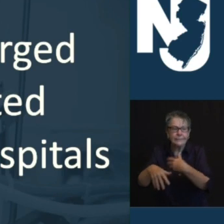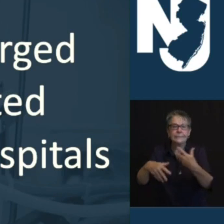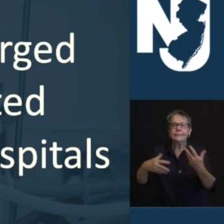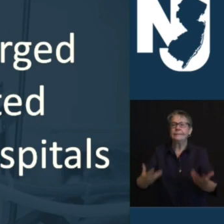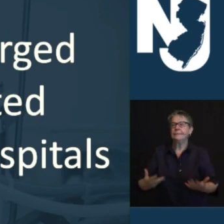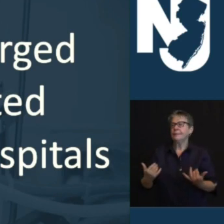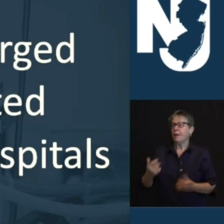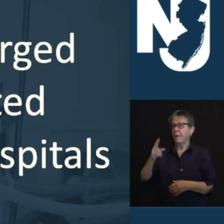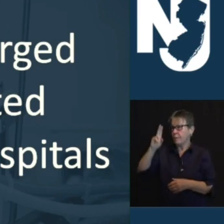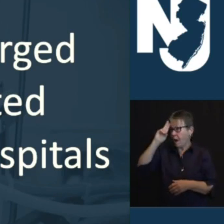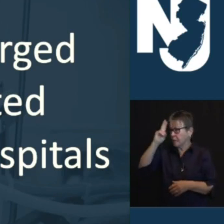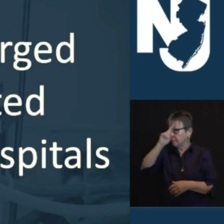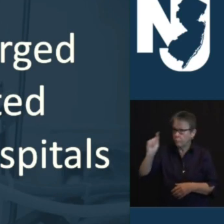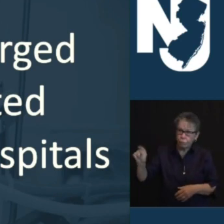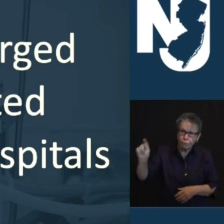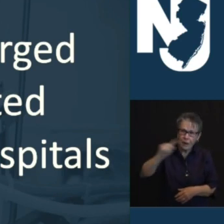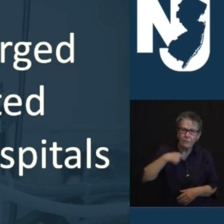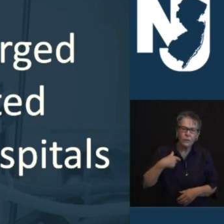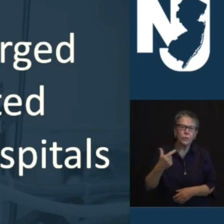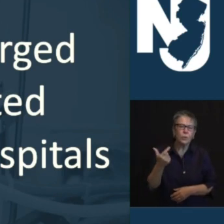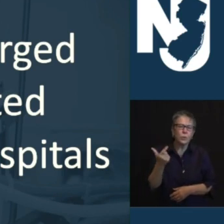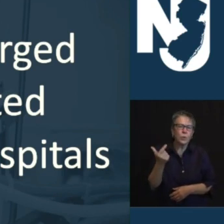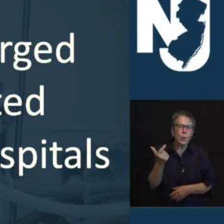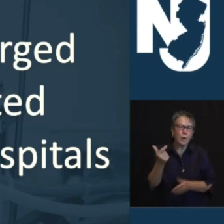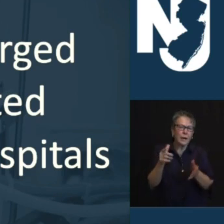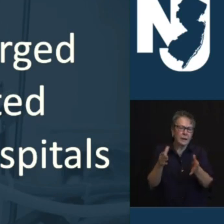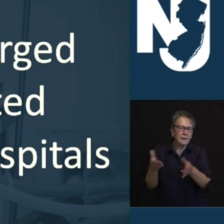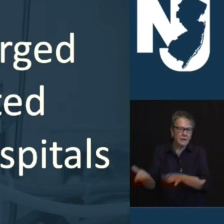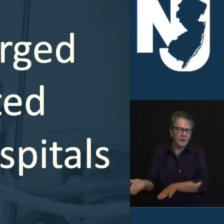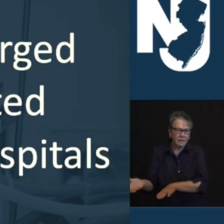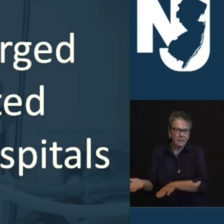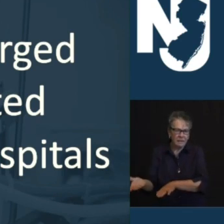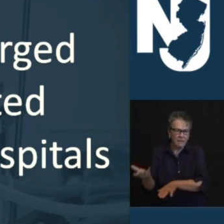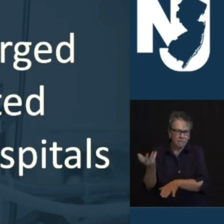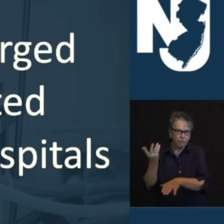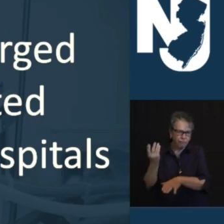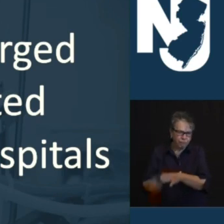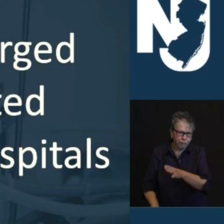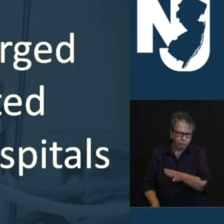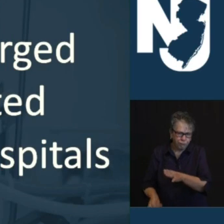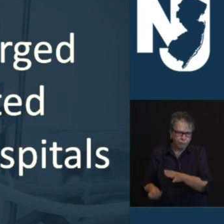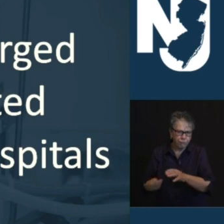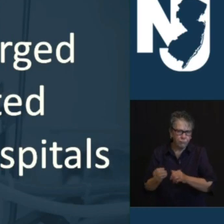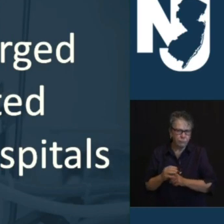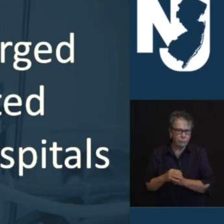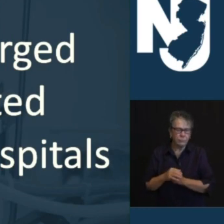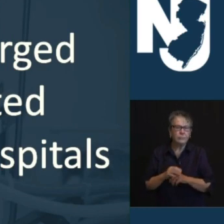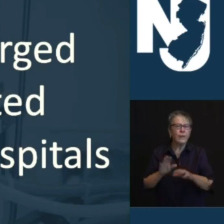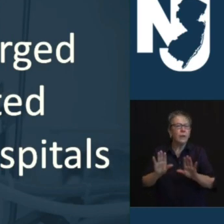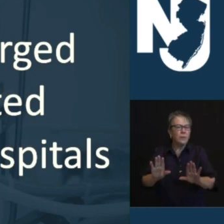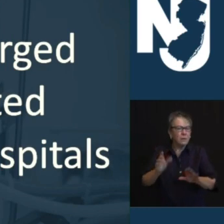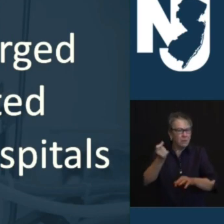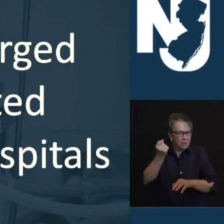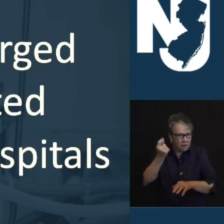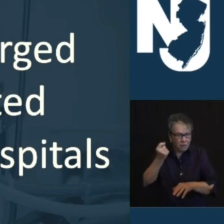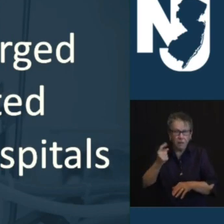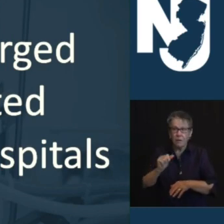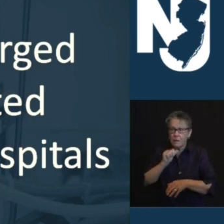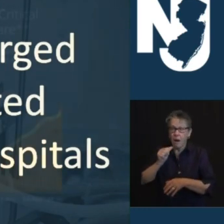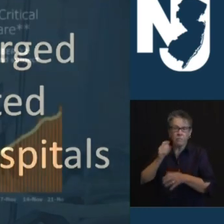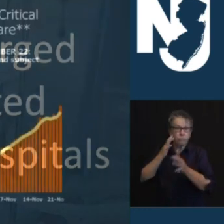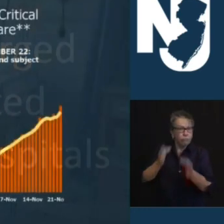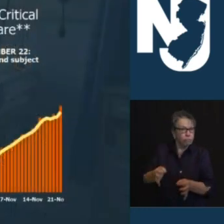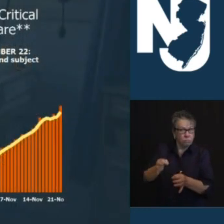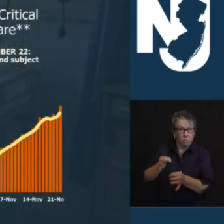the risk of apples to oranges, these are not yet confirmed, 21 patients died in our hospitals yesterday. There